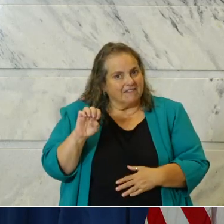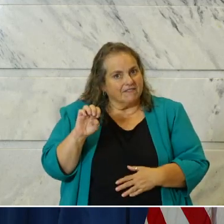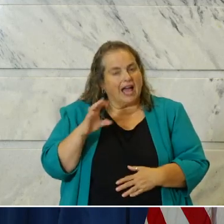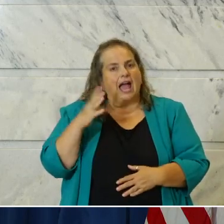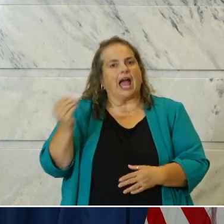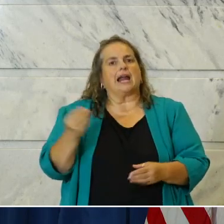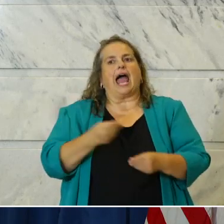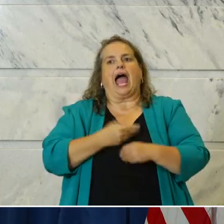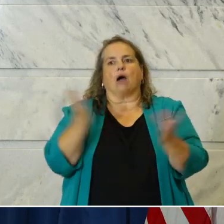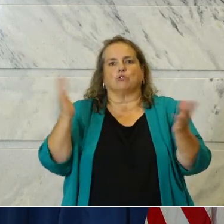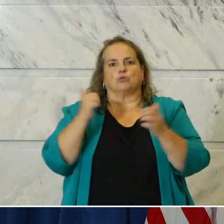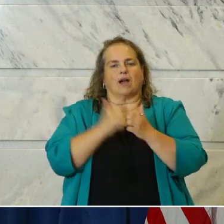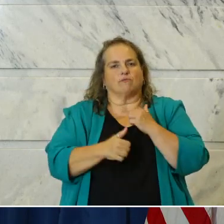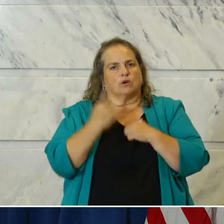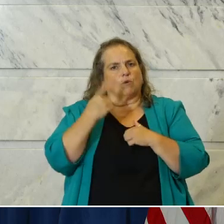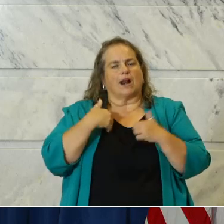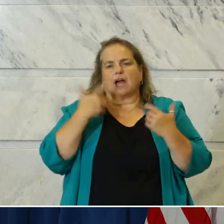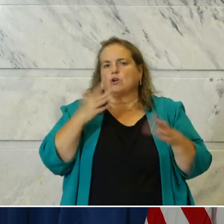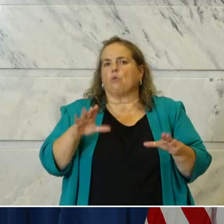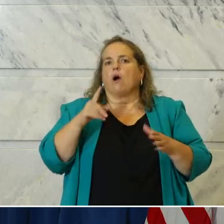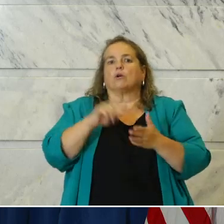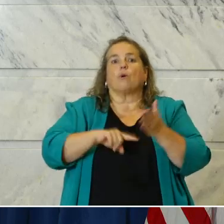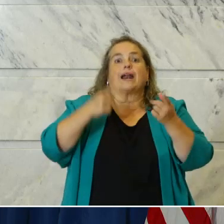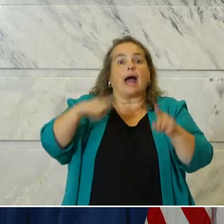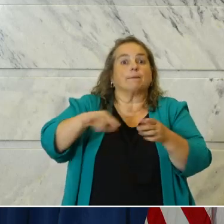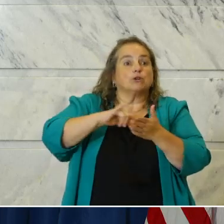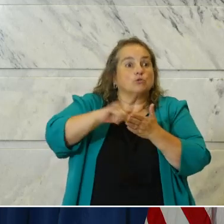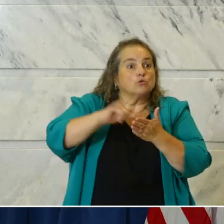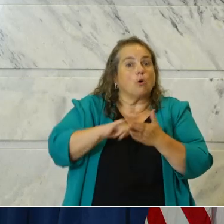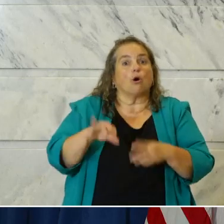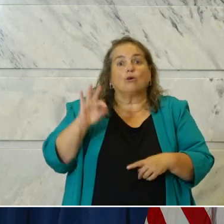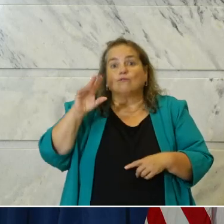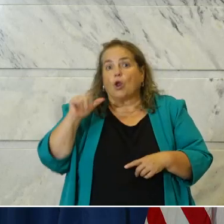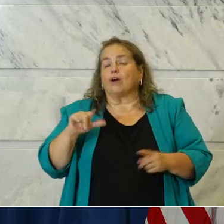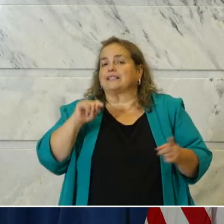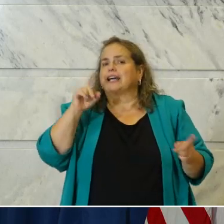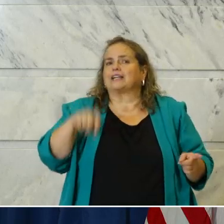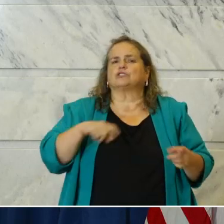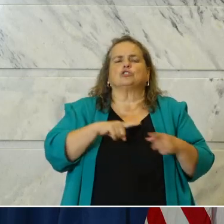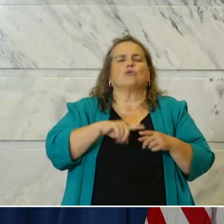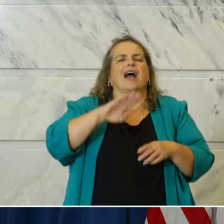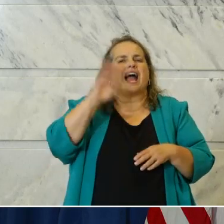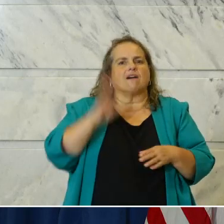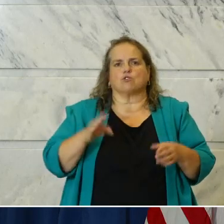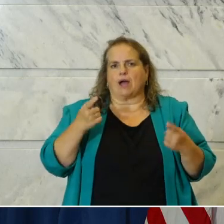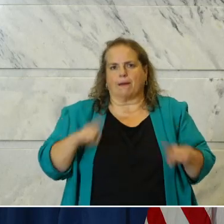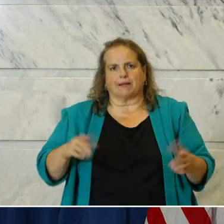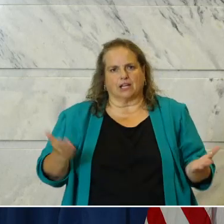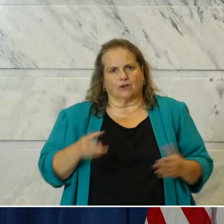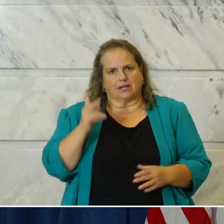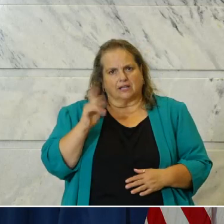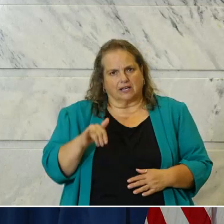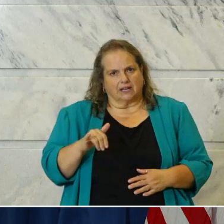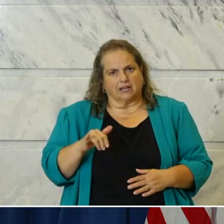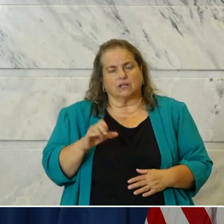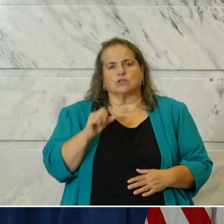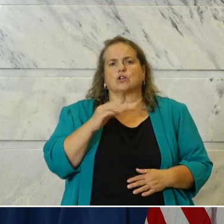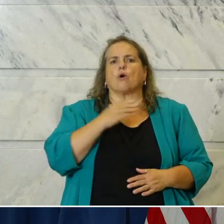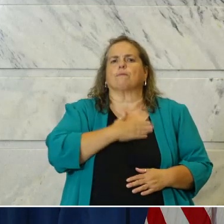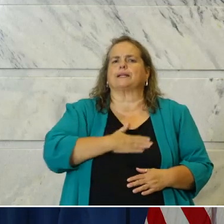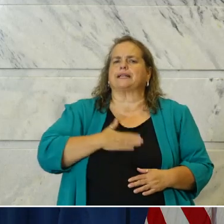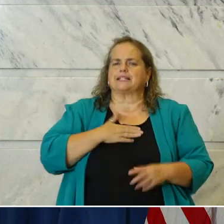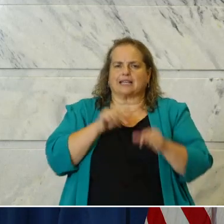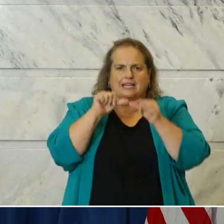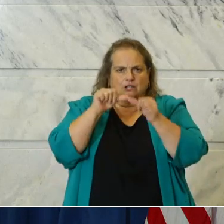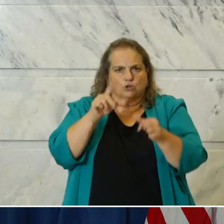have what happened in any of those states happen here at any time during this. So we need you to have your game faces on. We need you to continue to